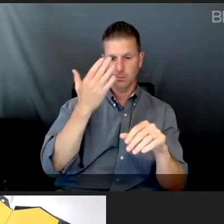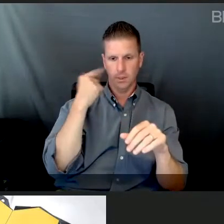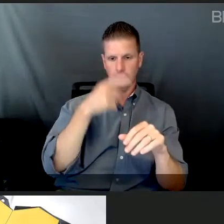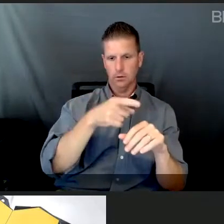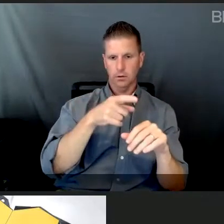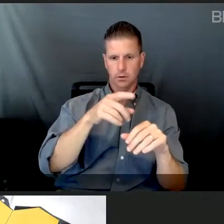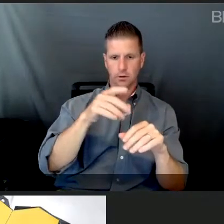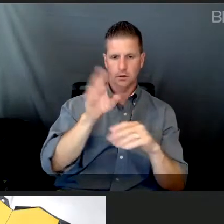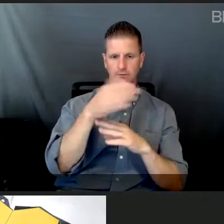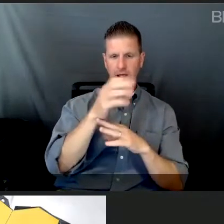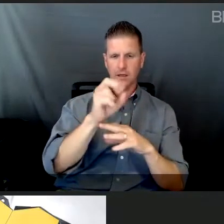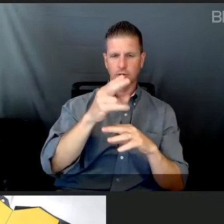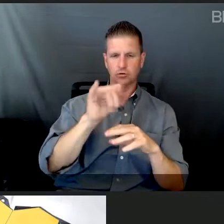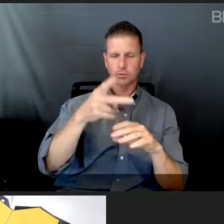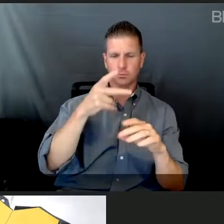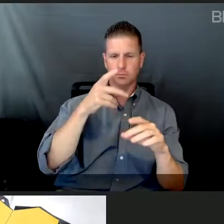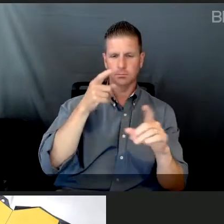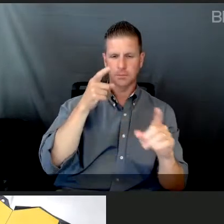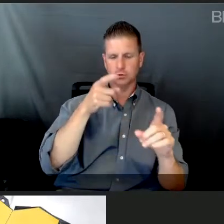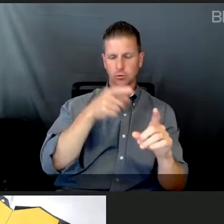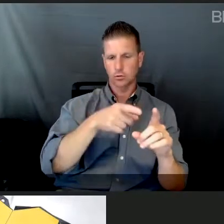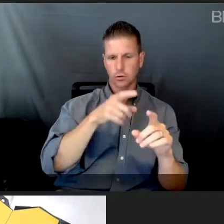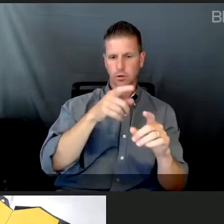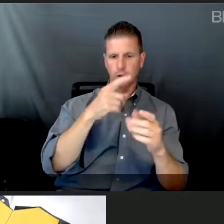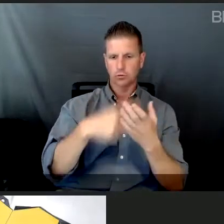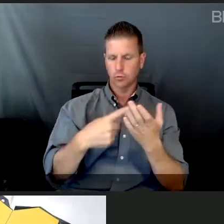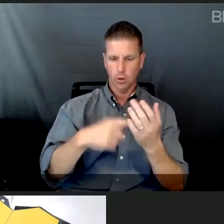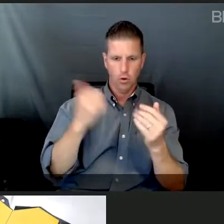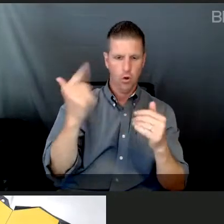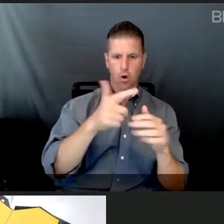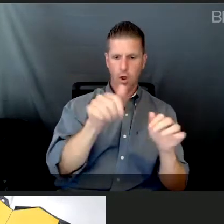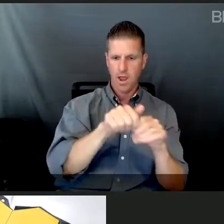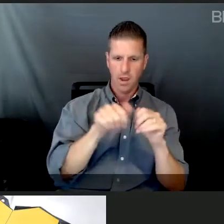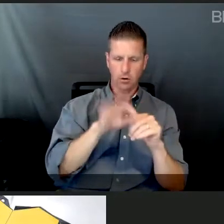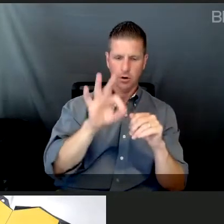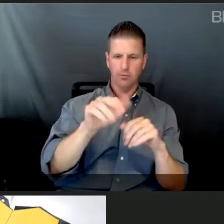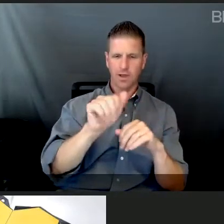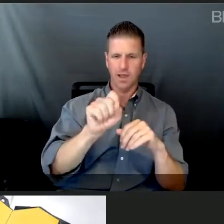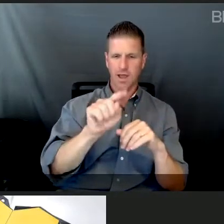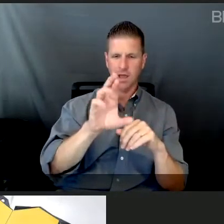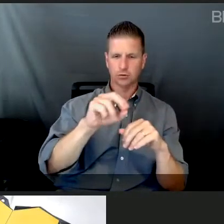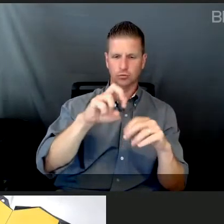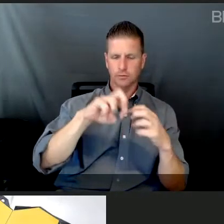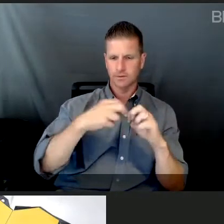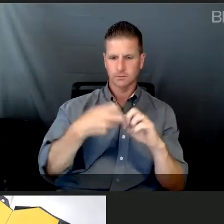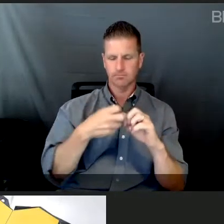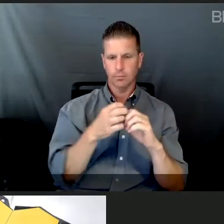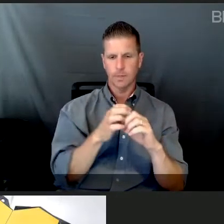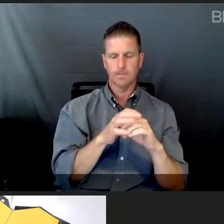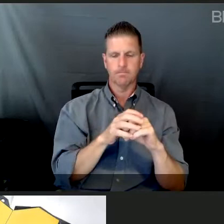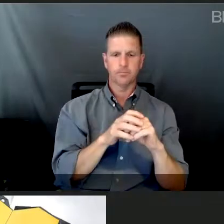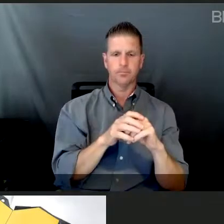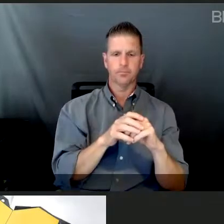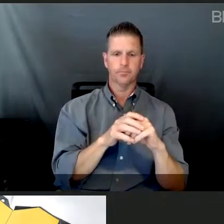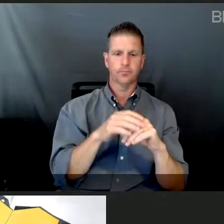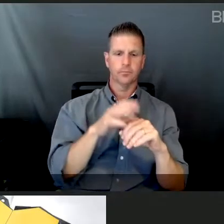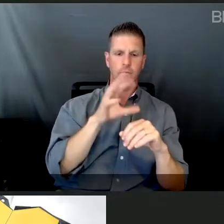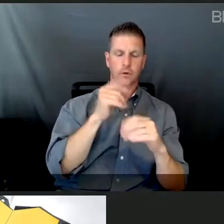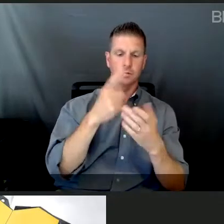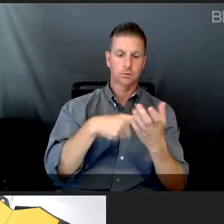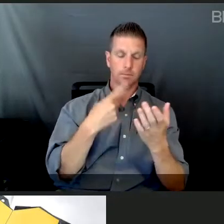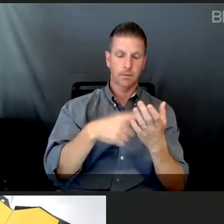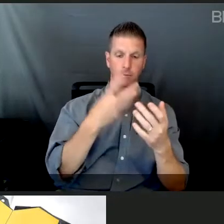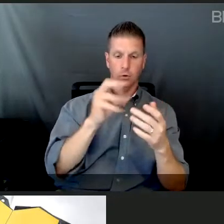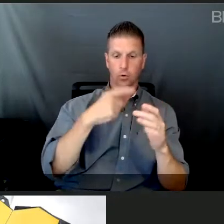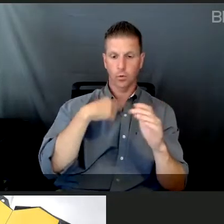flagship mission. And so it addresses all areas of astrophysics. And so, and it's sometimes when we build